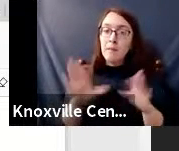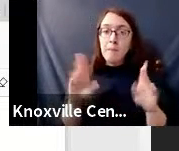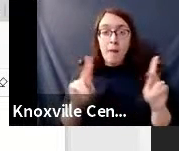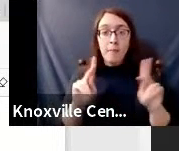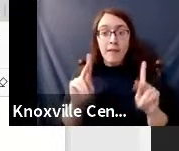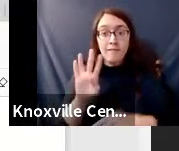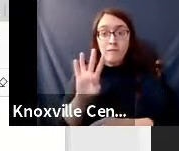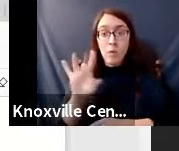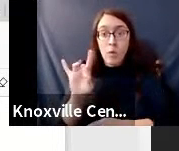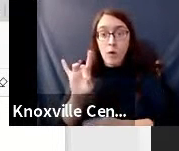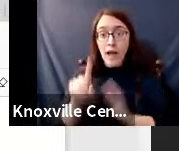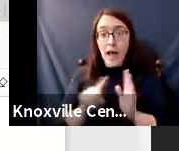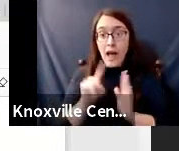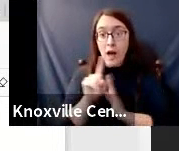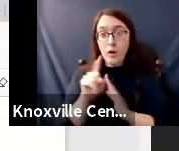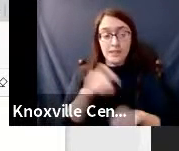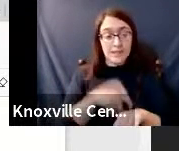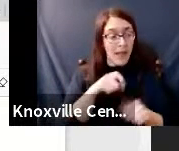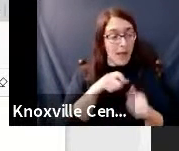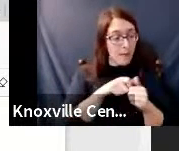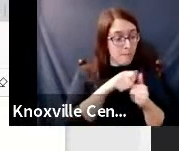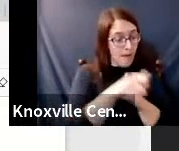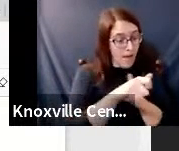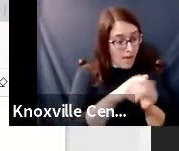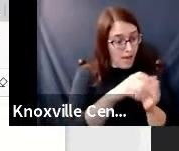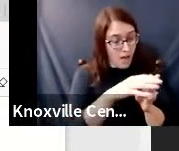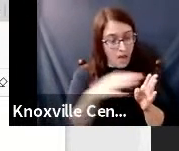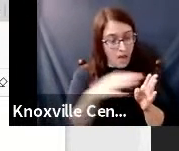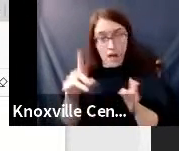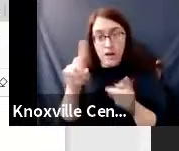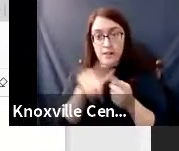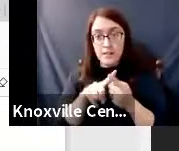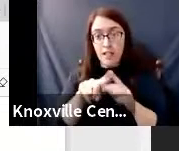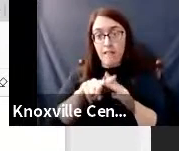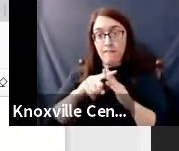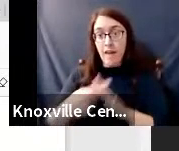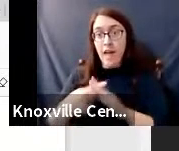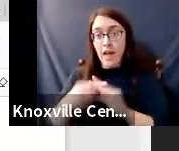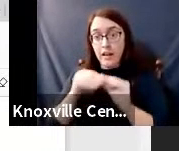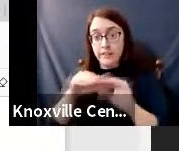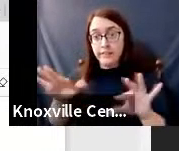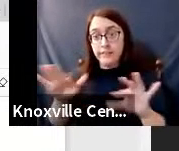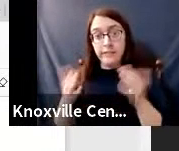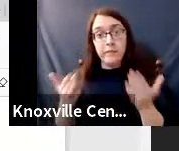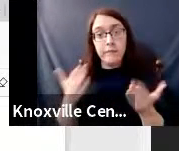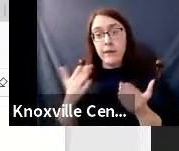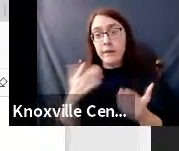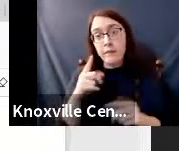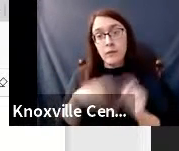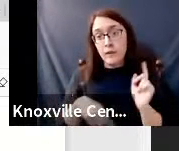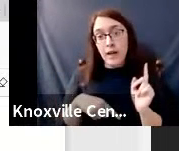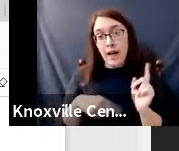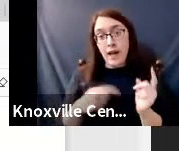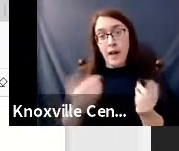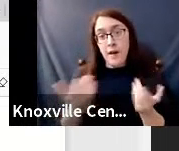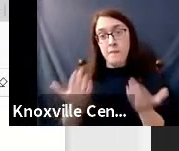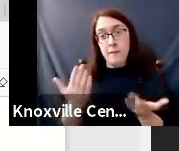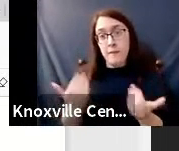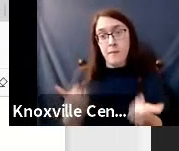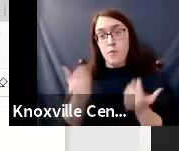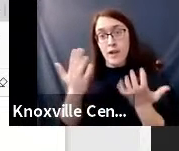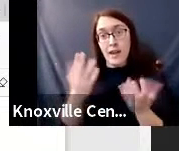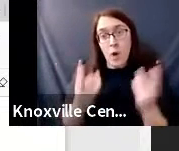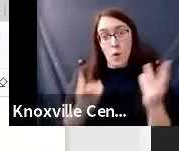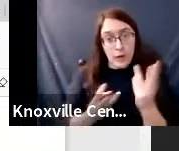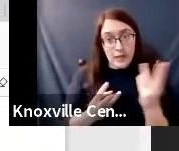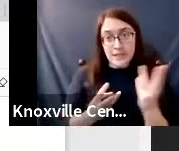you're passing a regulation till it goes into effect. So you probably are not going to be able to bring this back up again on Wednesday, vote on it,